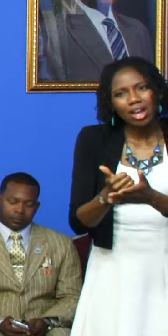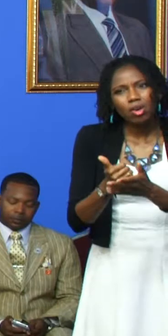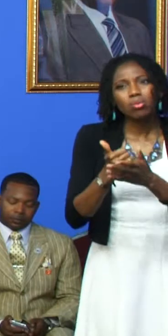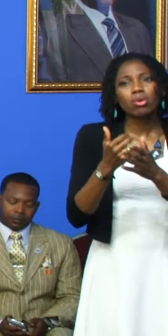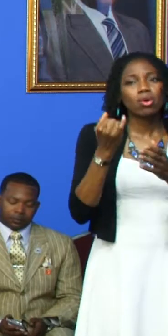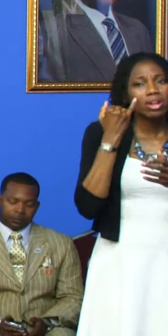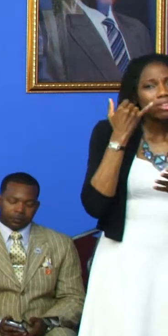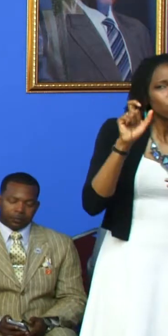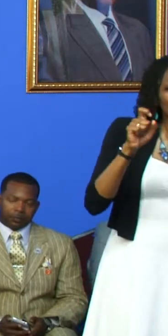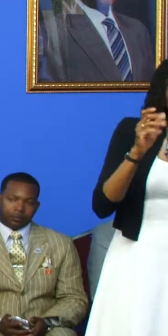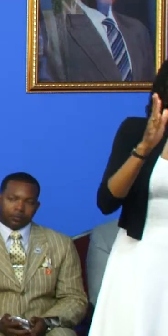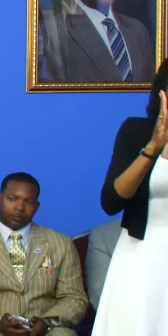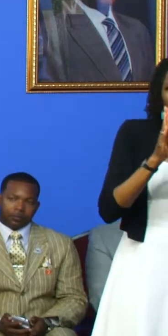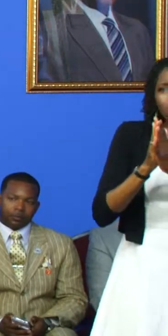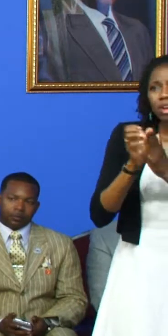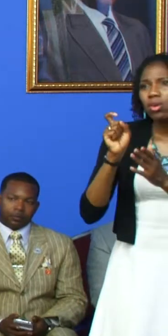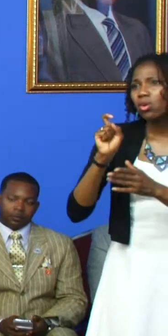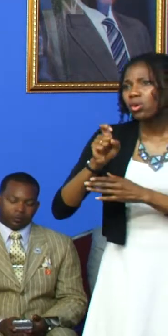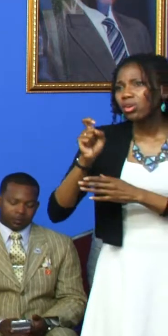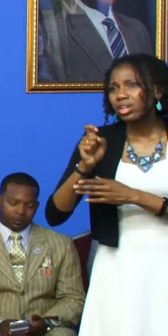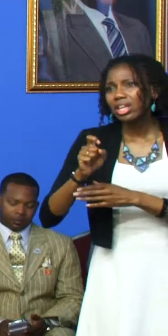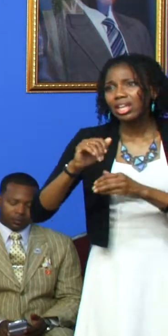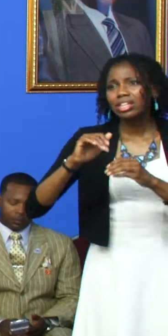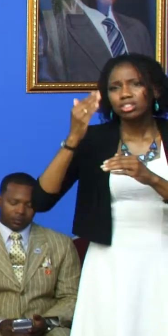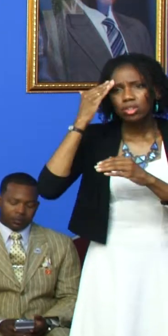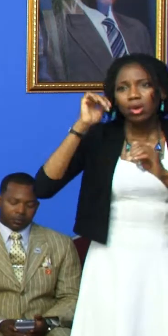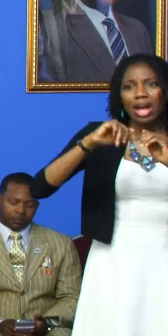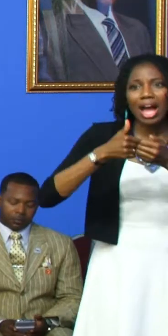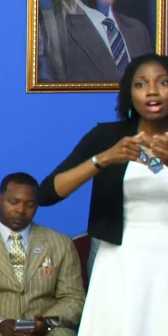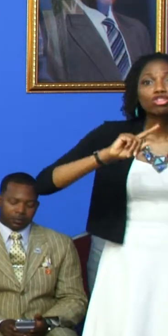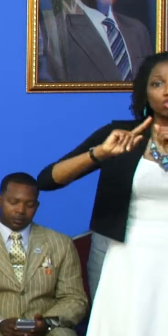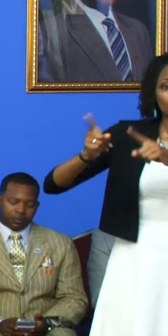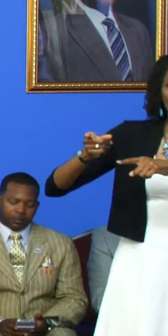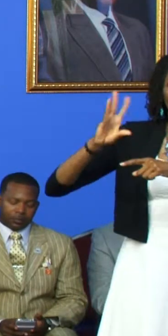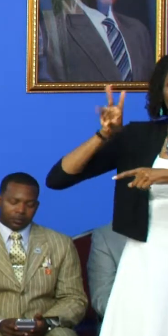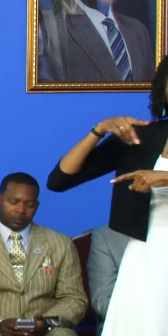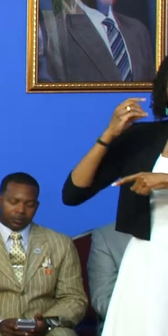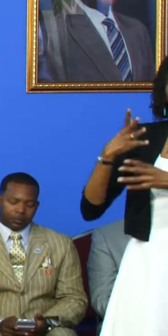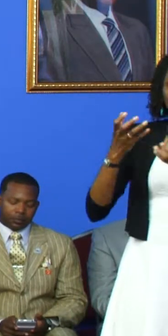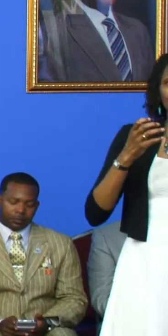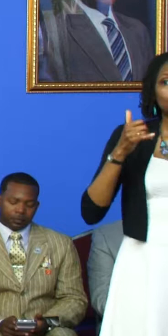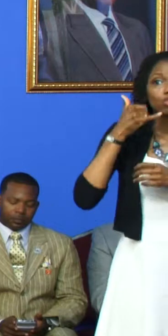prayer, or you that need a way to get to Washington, call